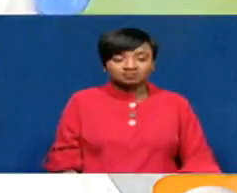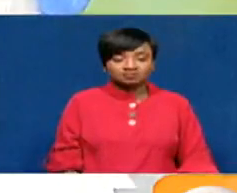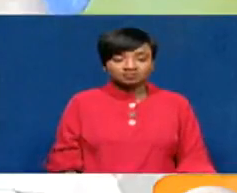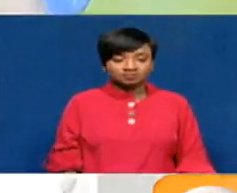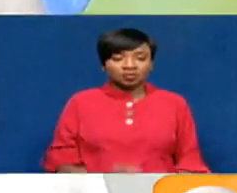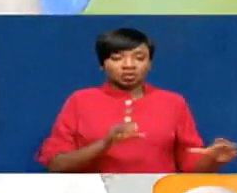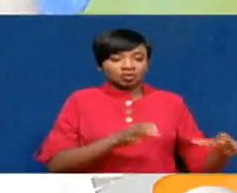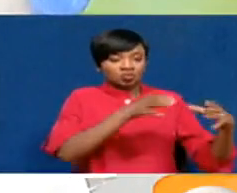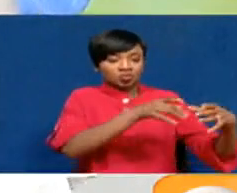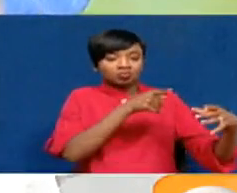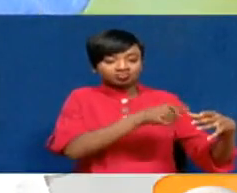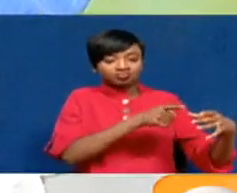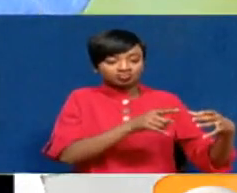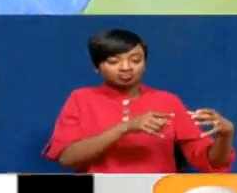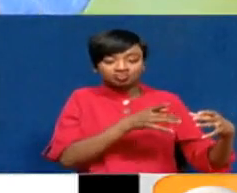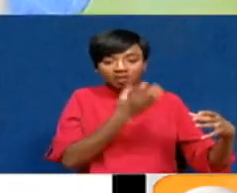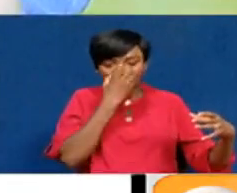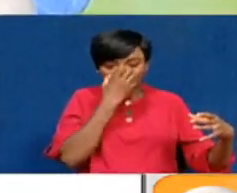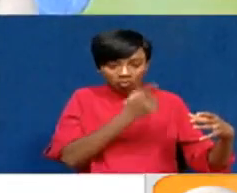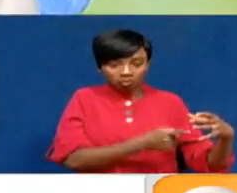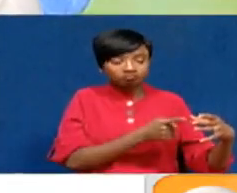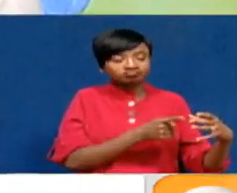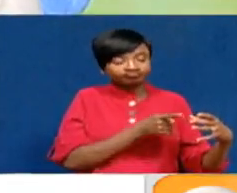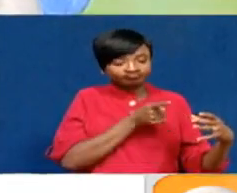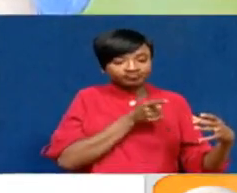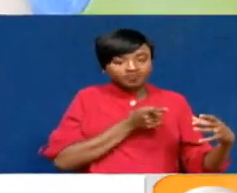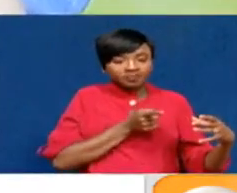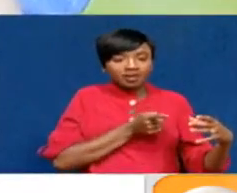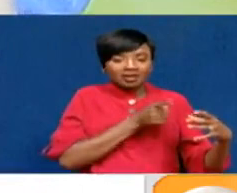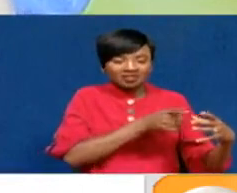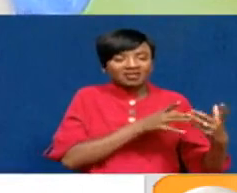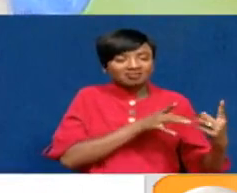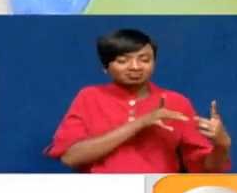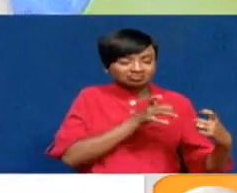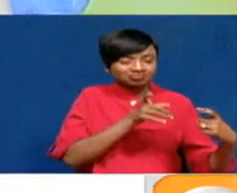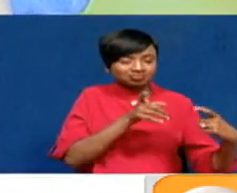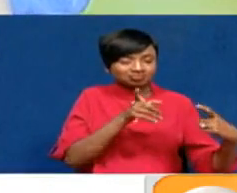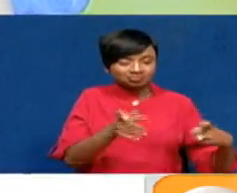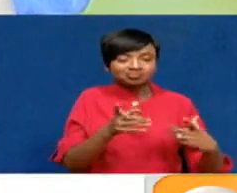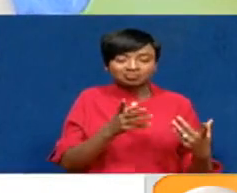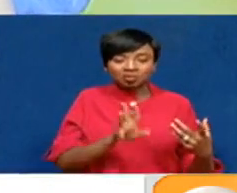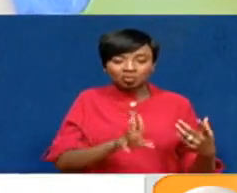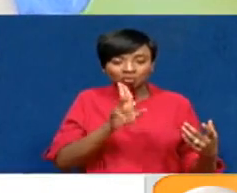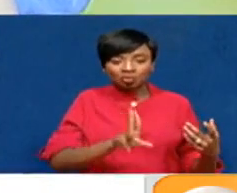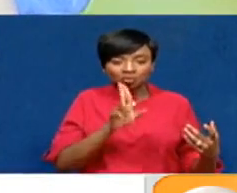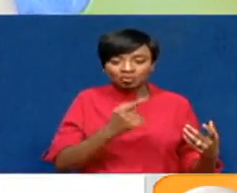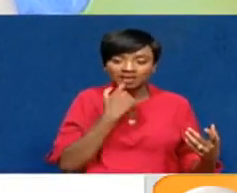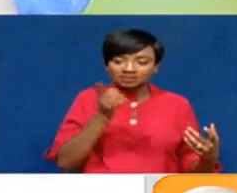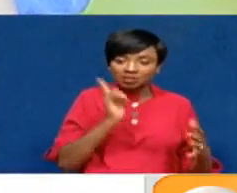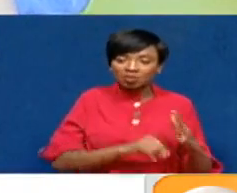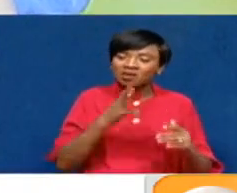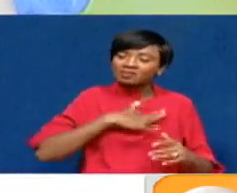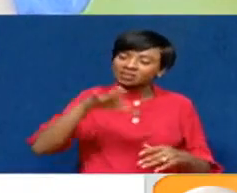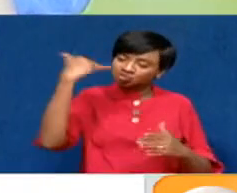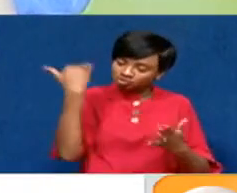The Kenya Kwanza team, led by Deputy President William Ruto, sustained their attacks on President Uhuru Kenyatta, telling him to keep